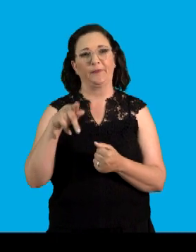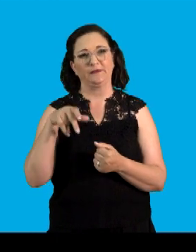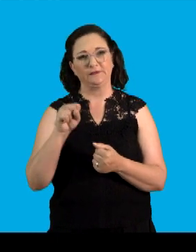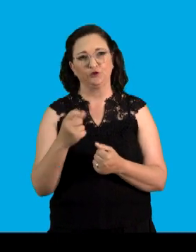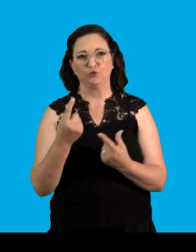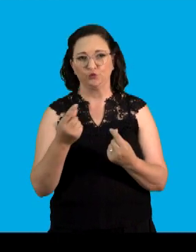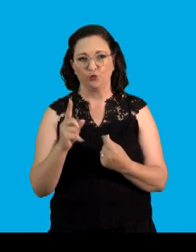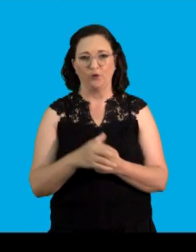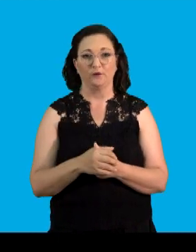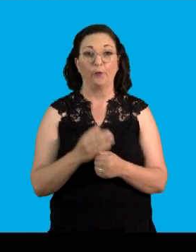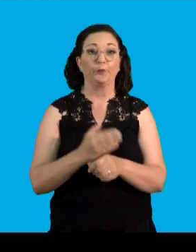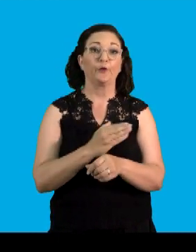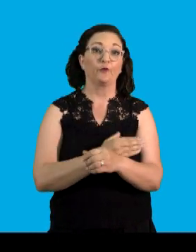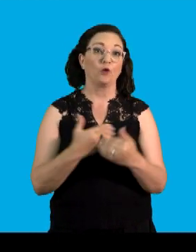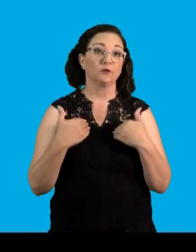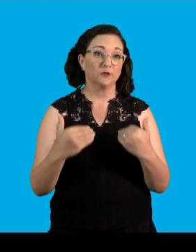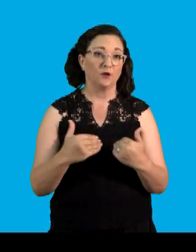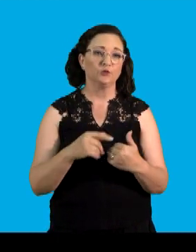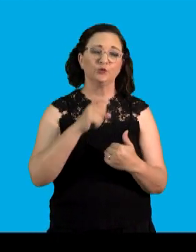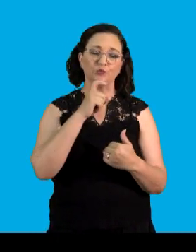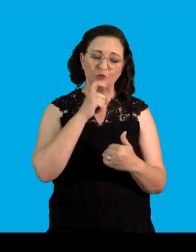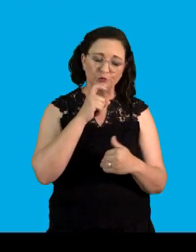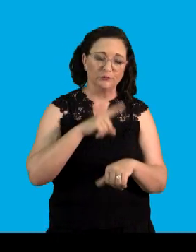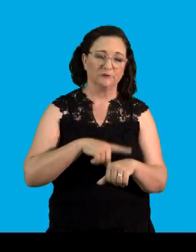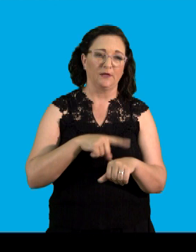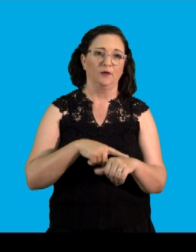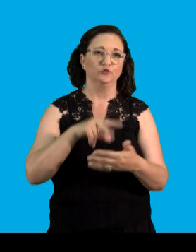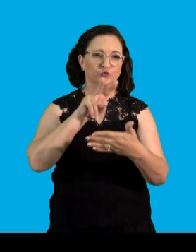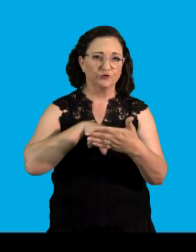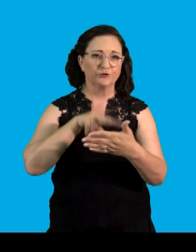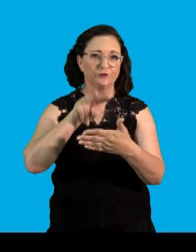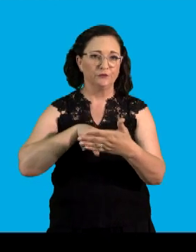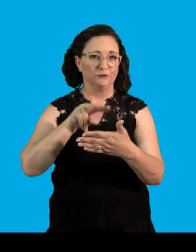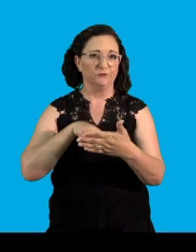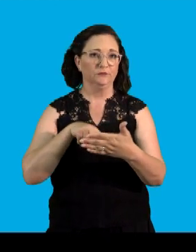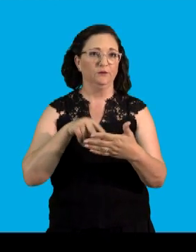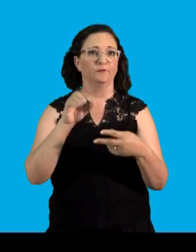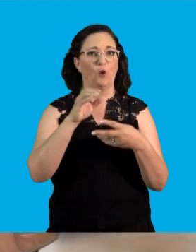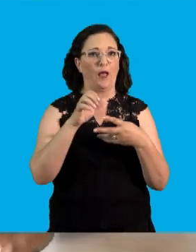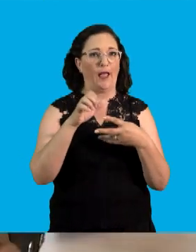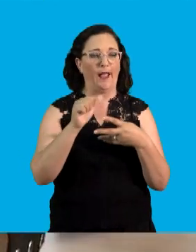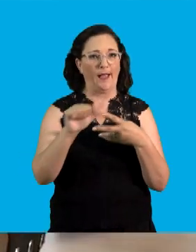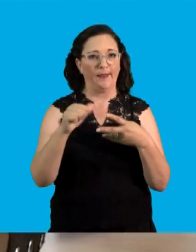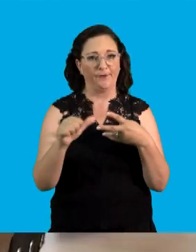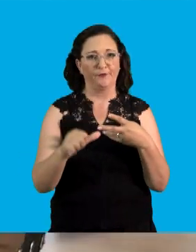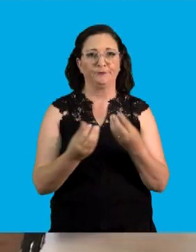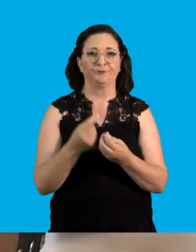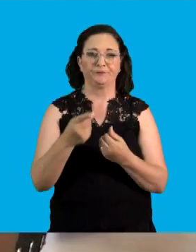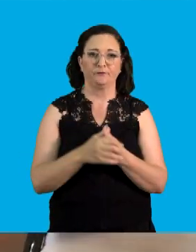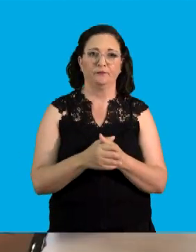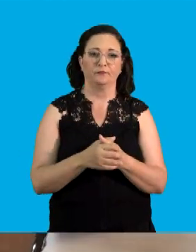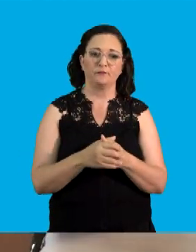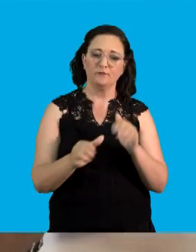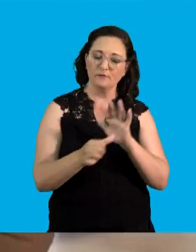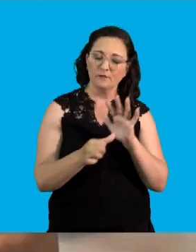even start, you need to use the 10 minutes of the reading time allocated to you. It's very important, because this is where you read everything and then